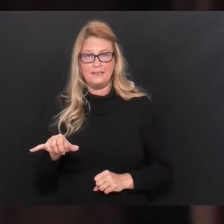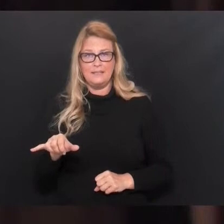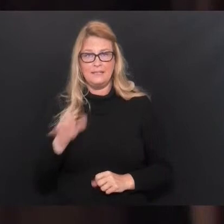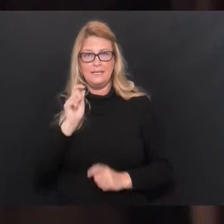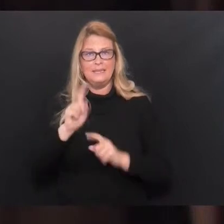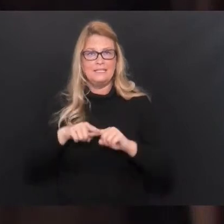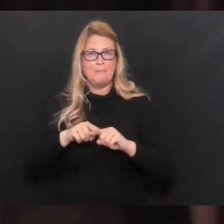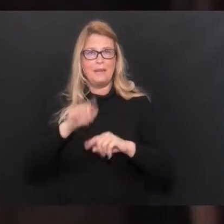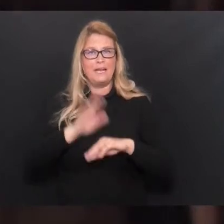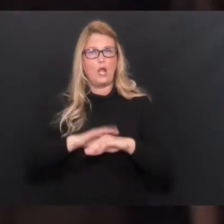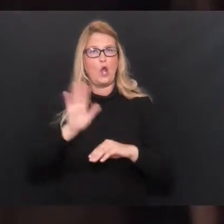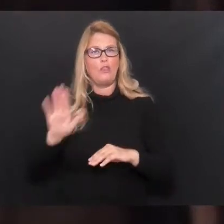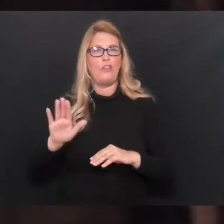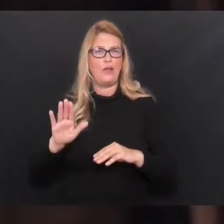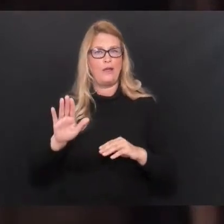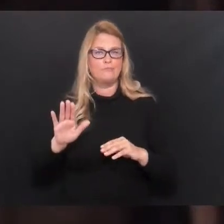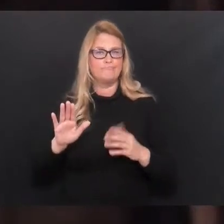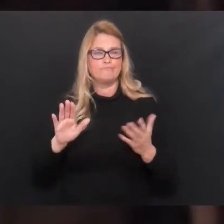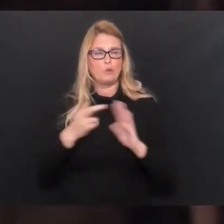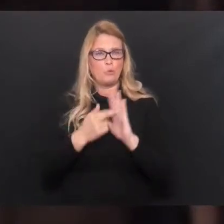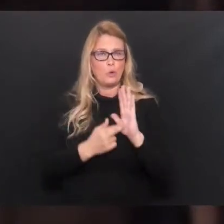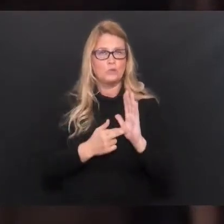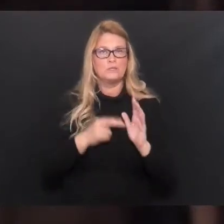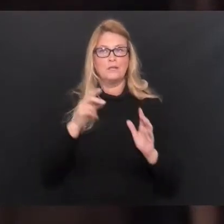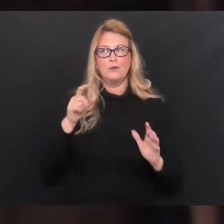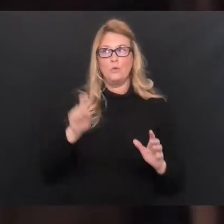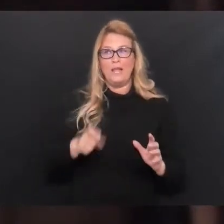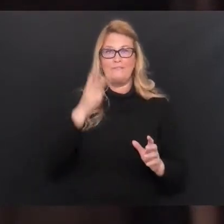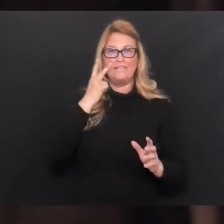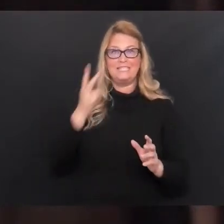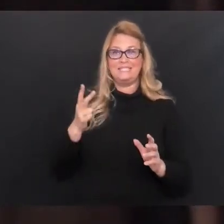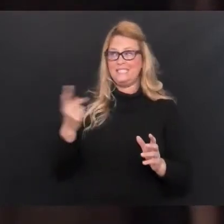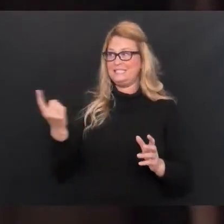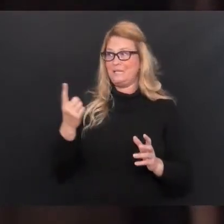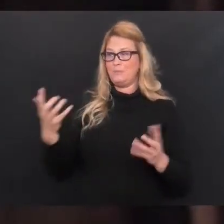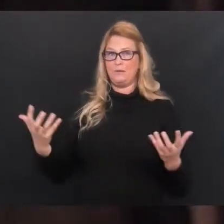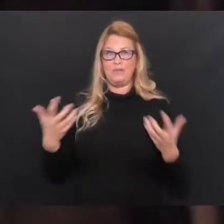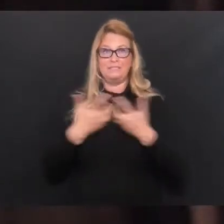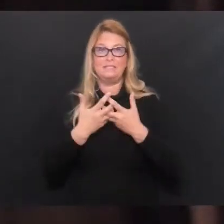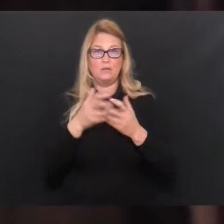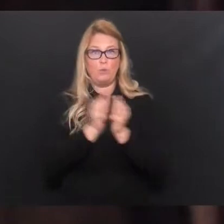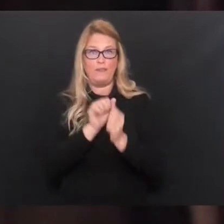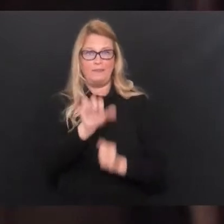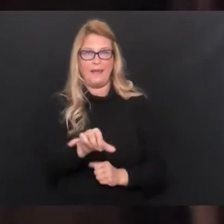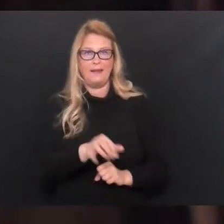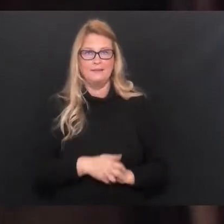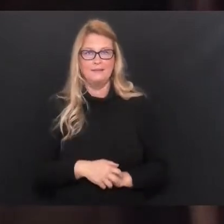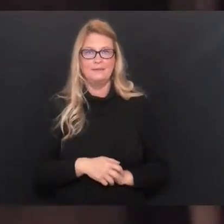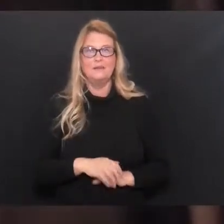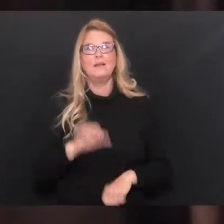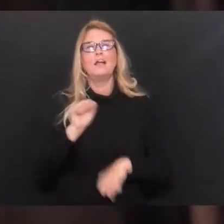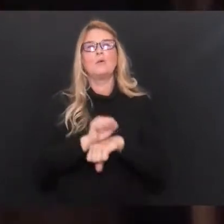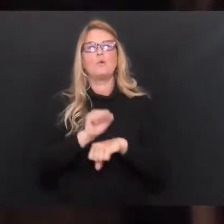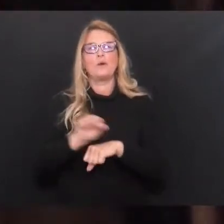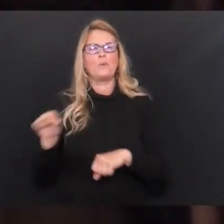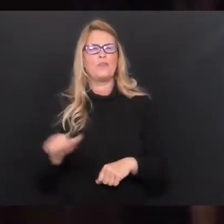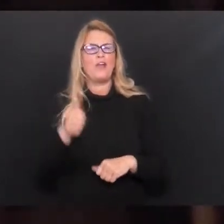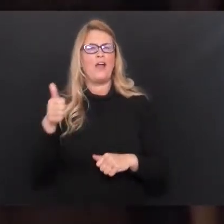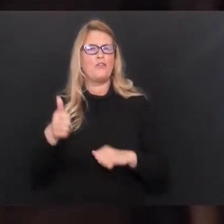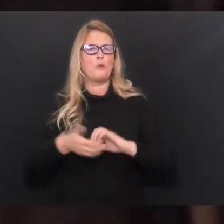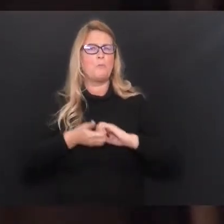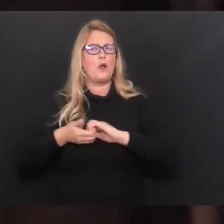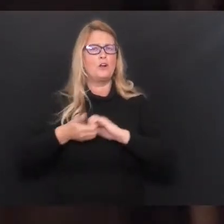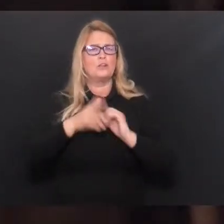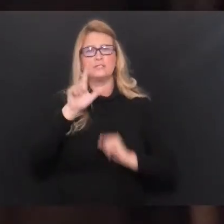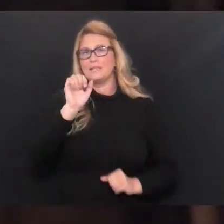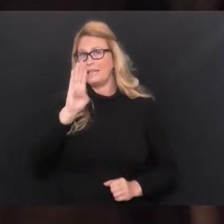of parameters, but there needs to be enough virus that we can sequence that virus. And we're also working with some of our partners with LabCorp